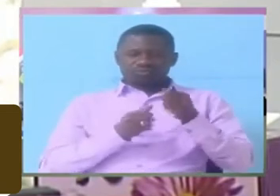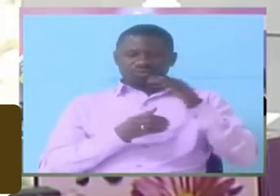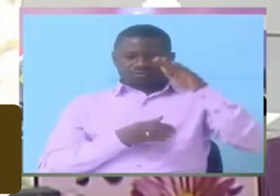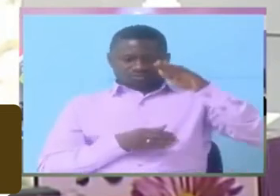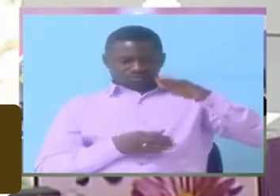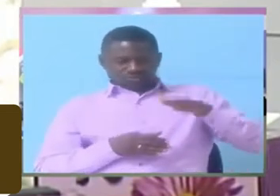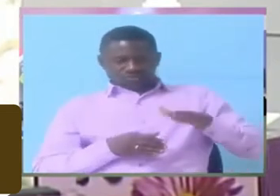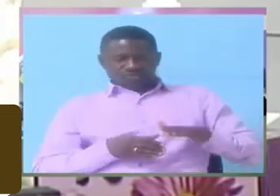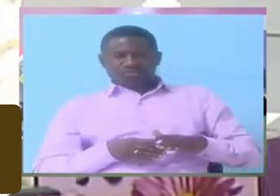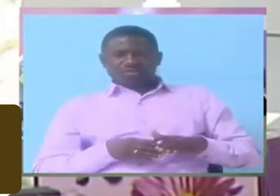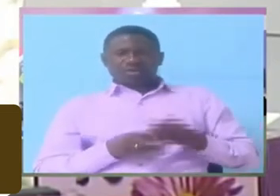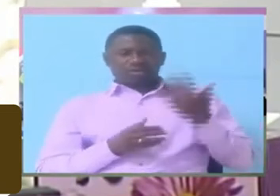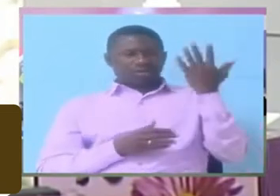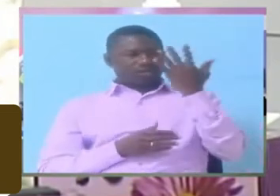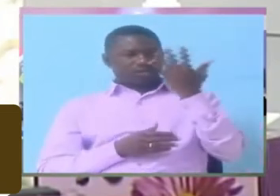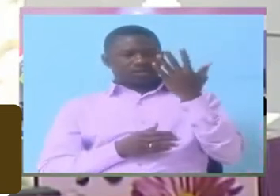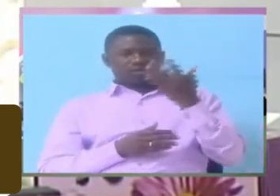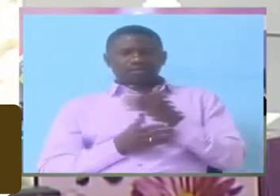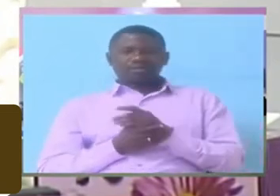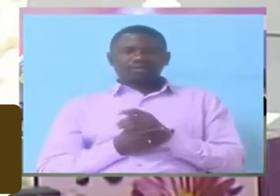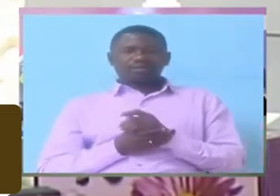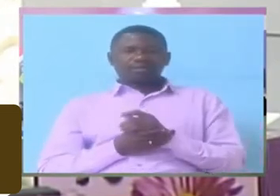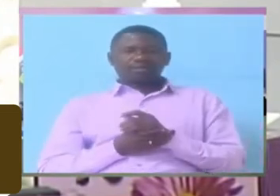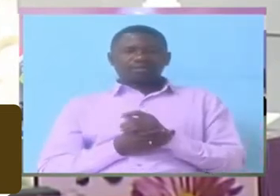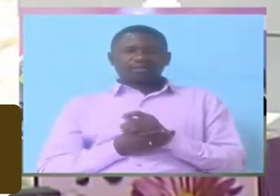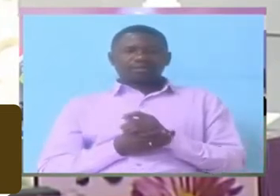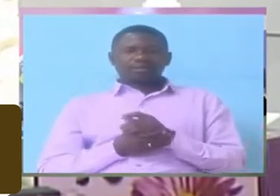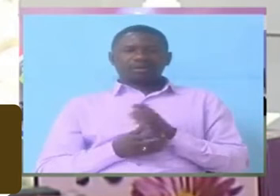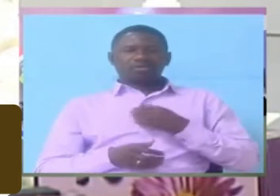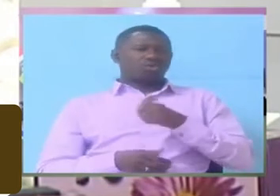nyato wero nyinjindi. Then somebody in a mask said, "Oga,